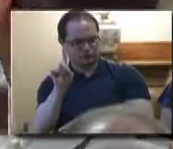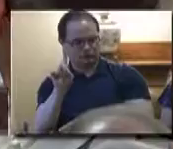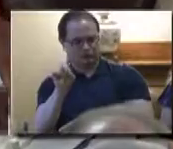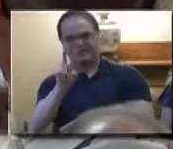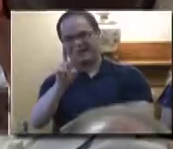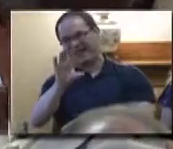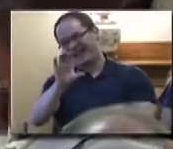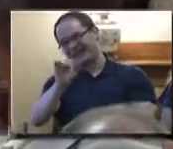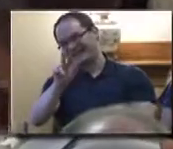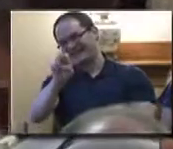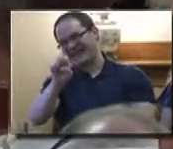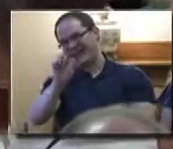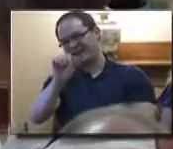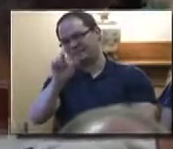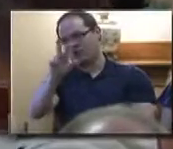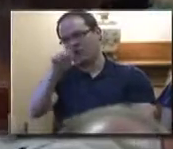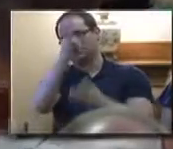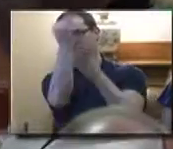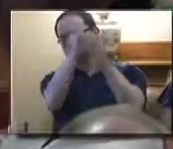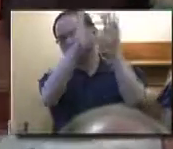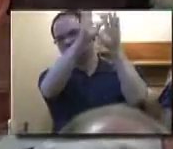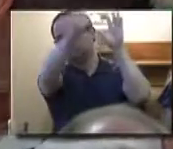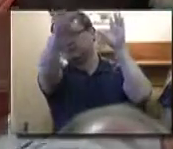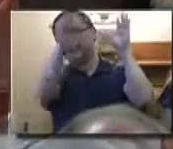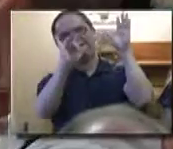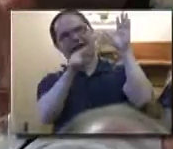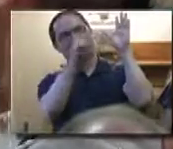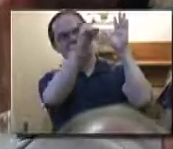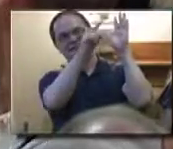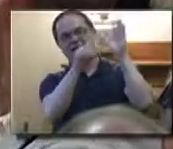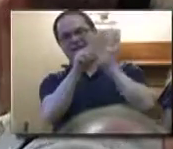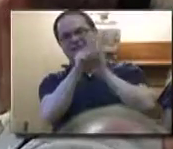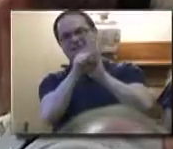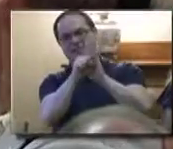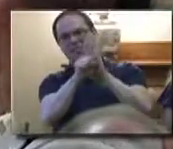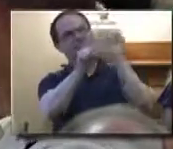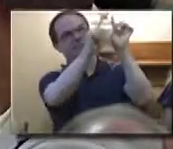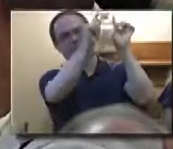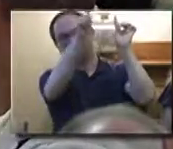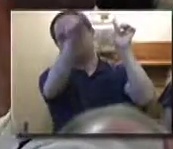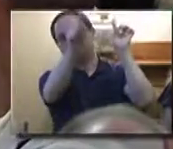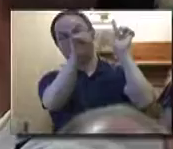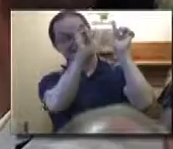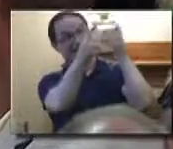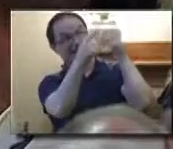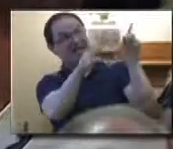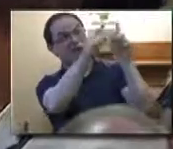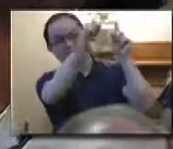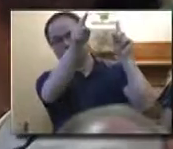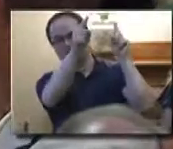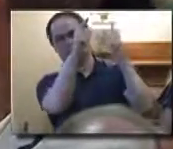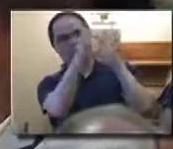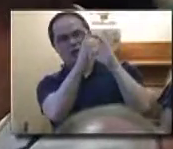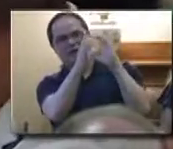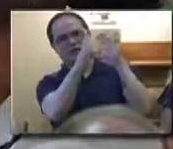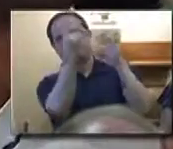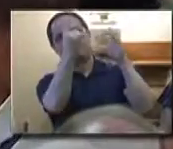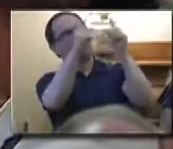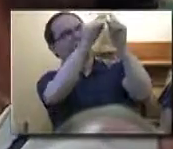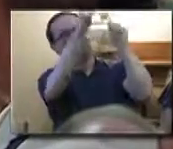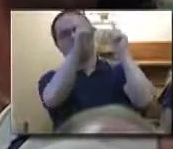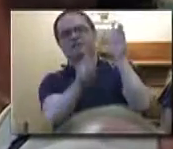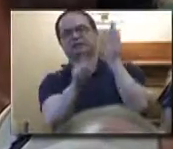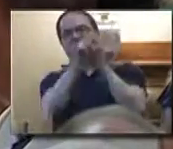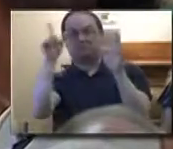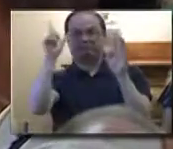cave art, Upper Paleolithic times, how does that symbolism, that's a language of some sort. Writing. That comes